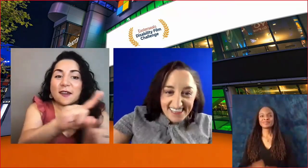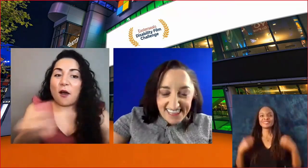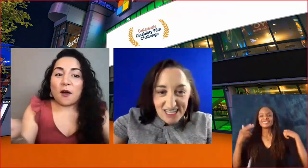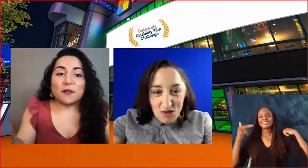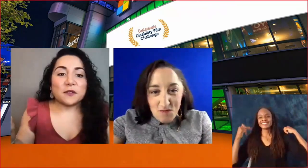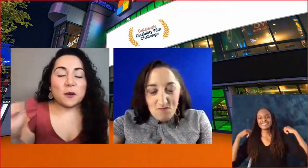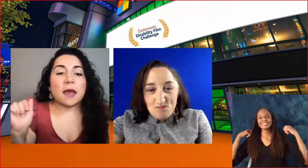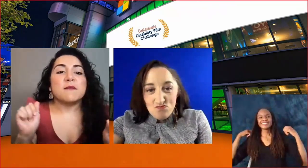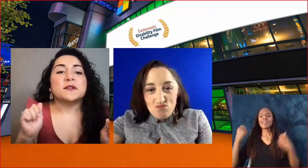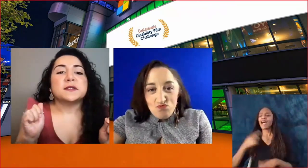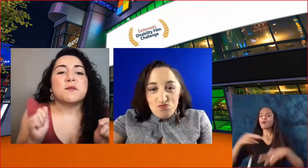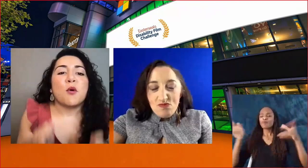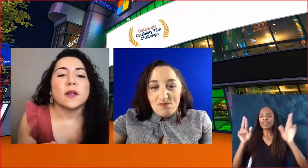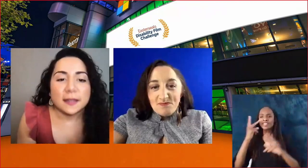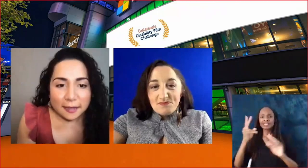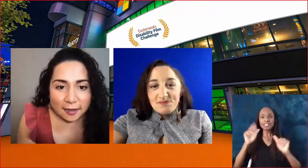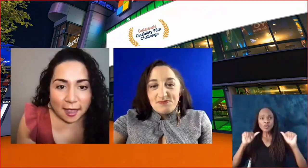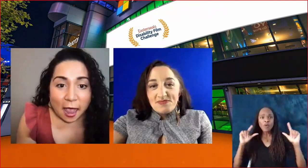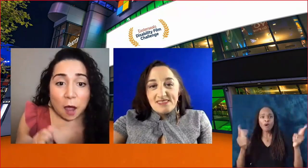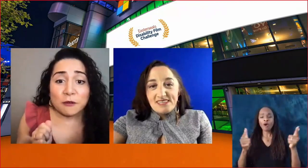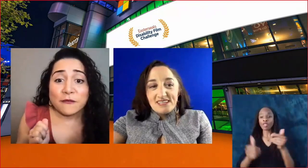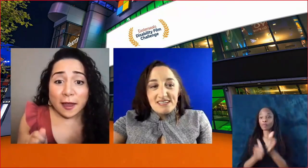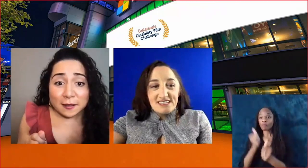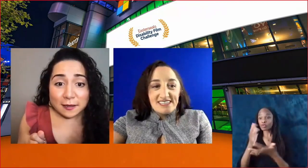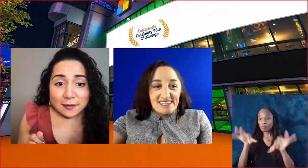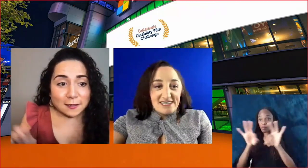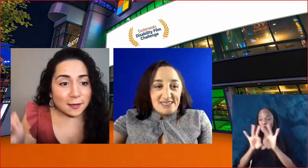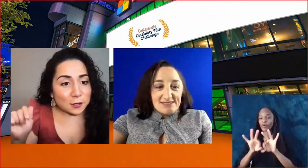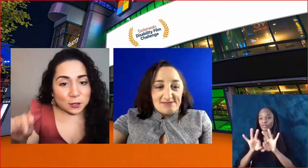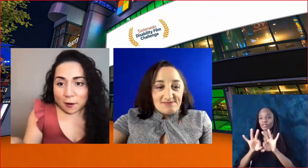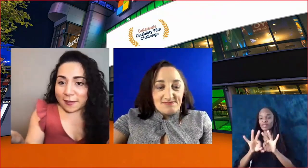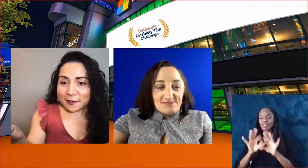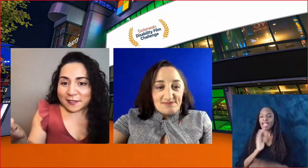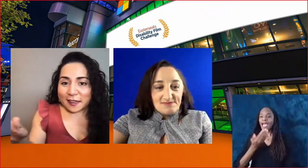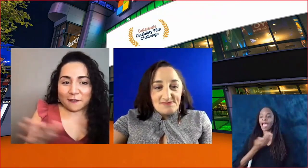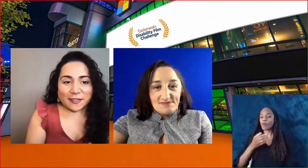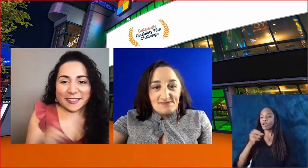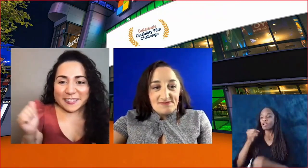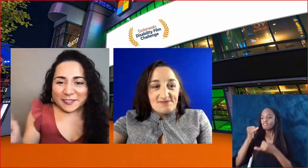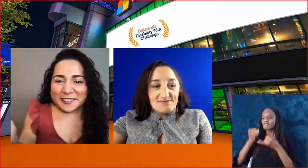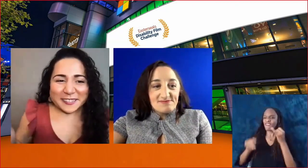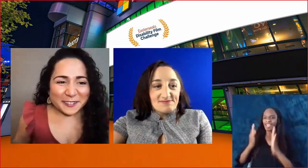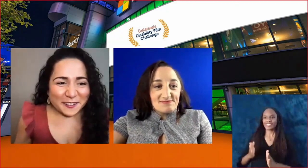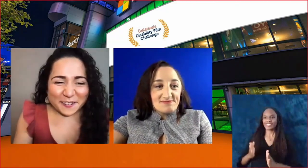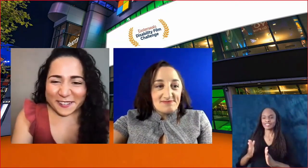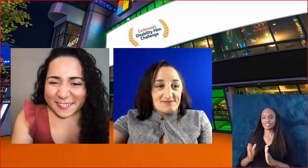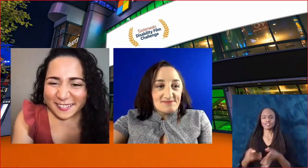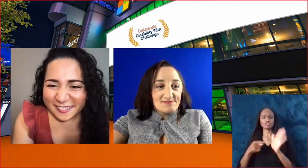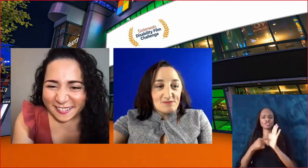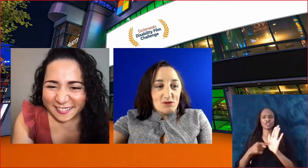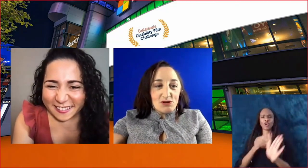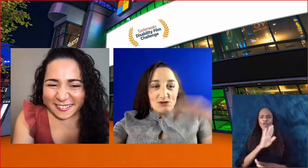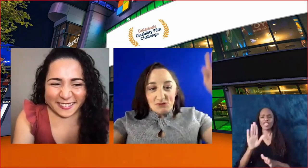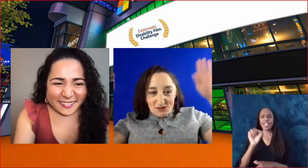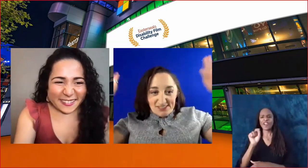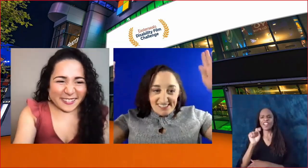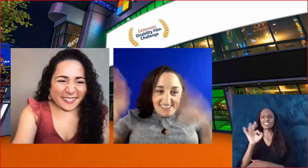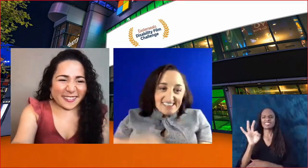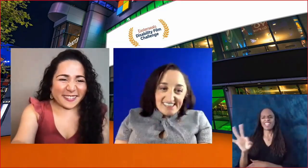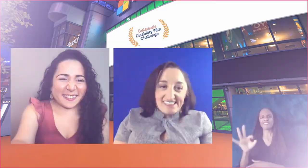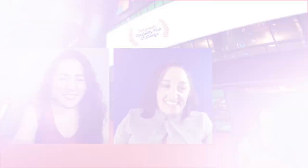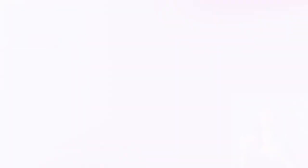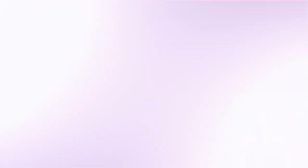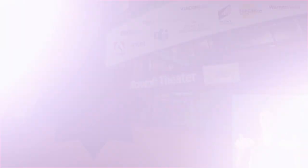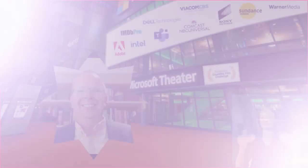I'm ready to see all of you, and most importantly, our finalists strut their stuff. Let's do this, Nicole.